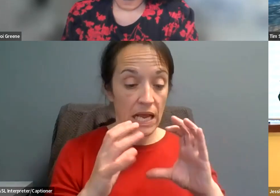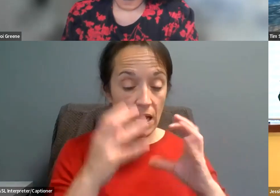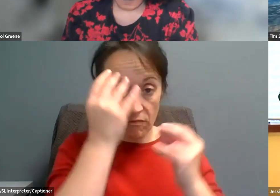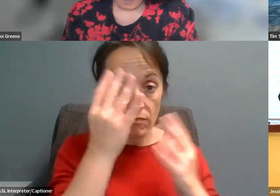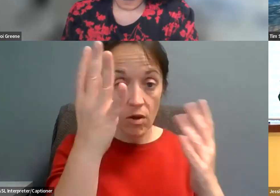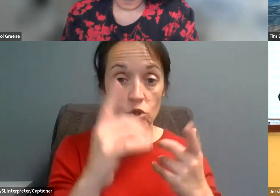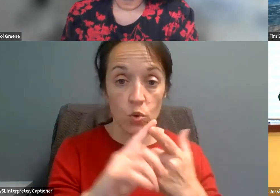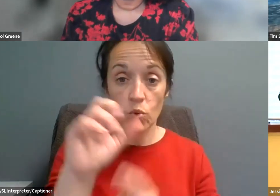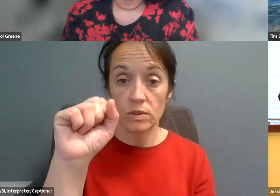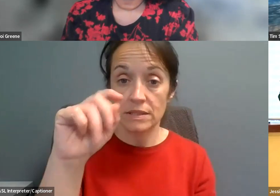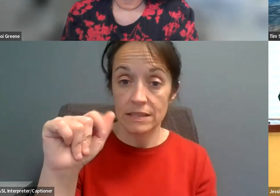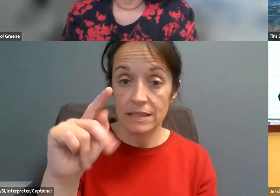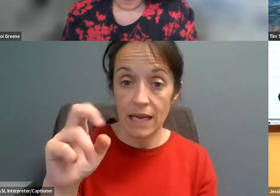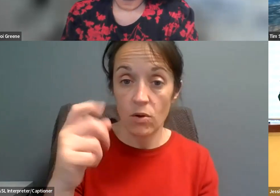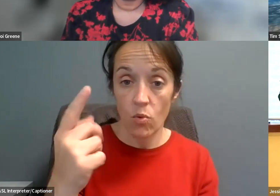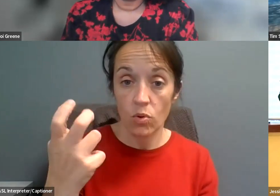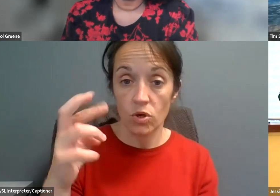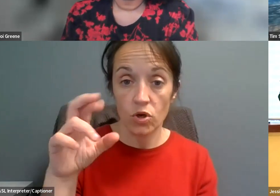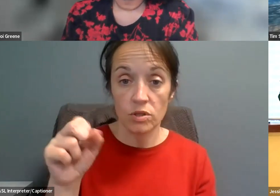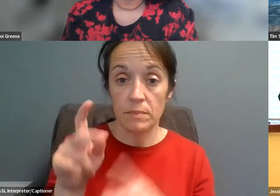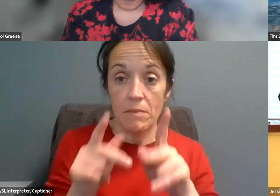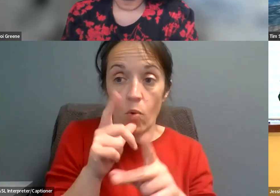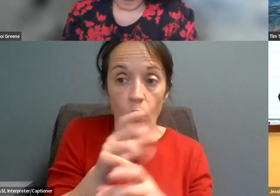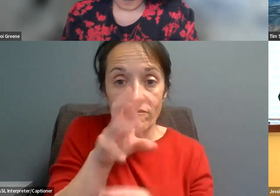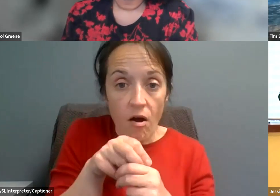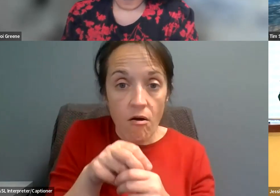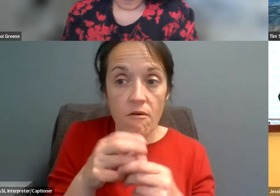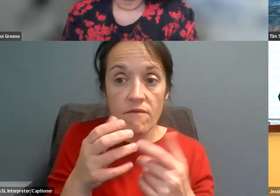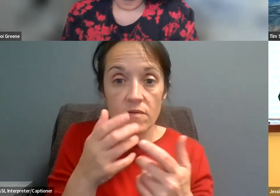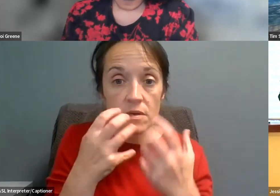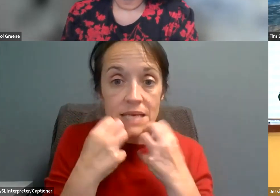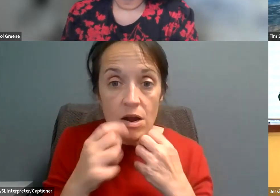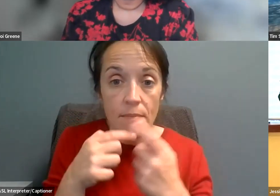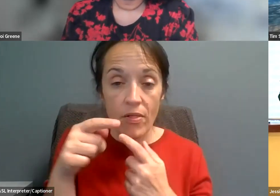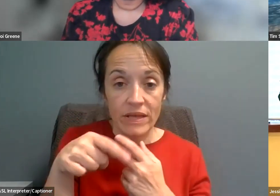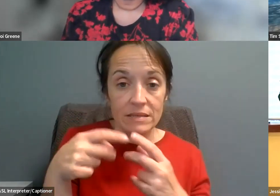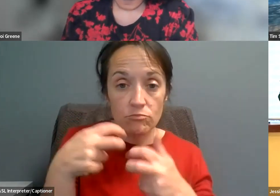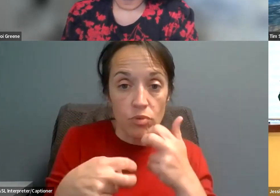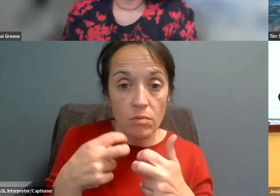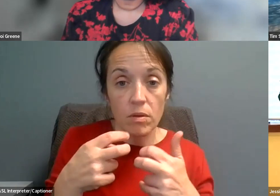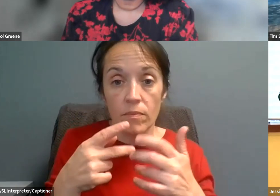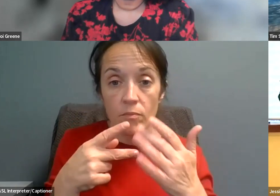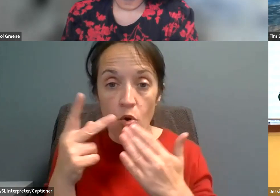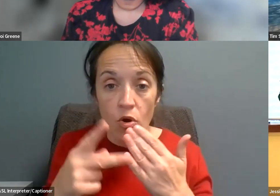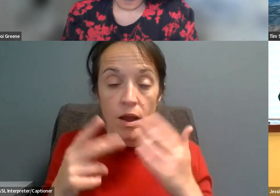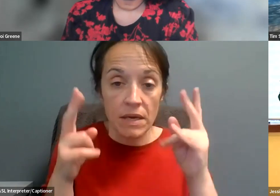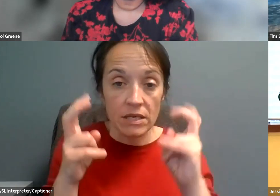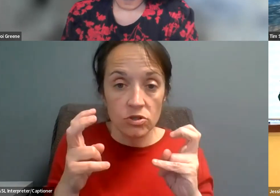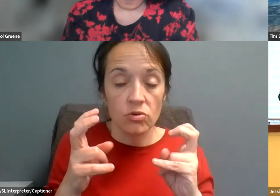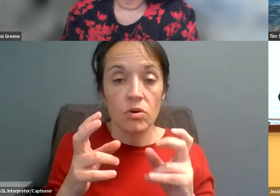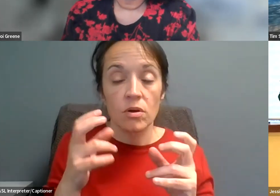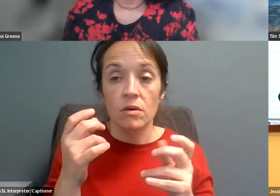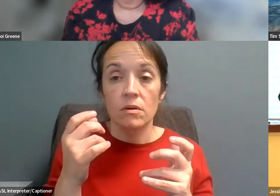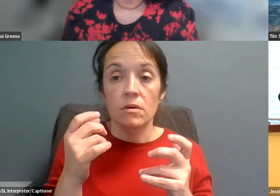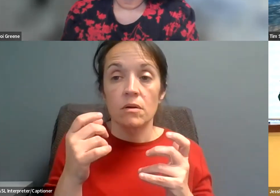outcomes from that communication? How have stakeholders in your state been meaningfully served by the